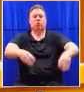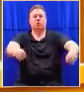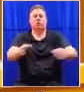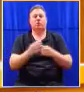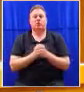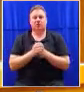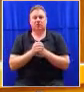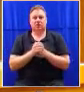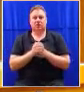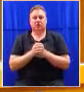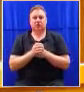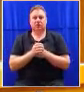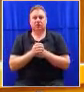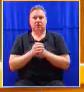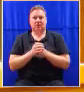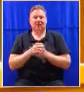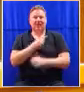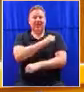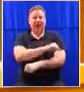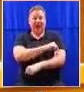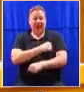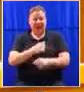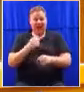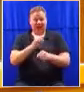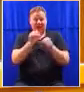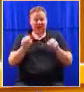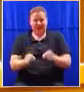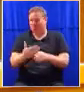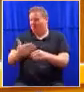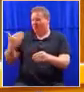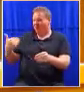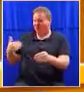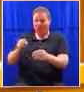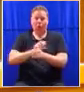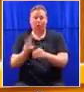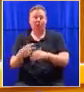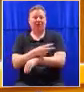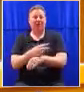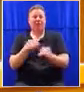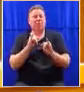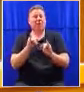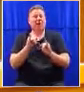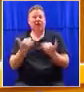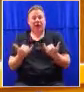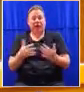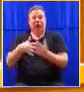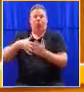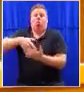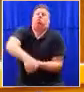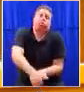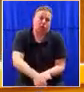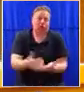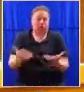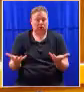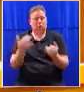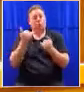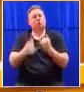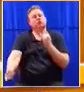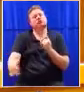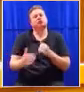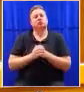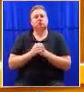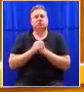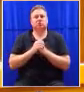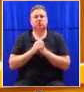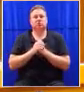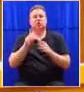system already on its knees. It is now dissipating even the parts of our system which were salvageable. The Department